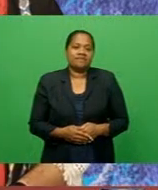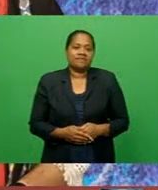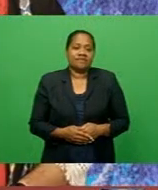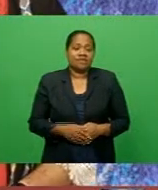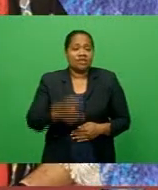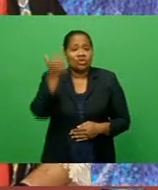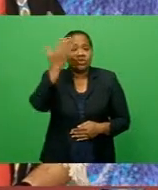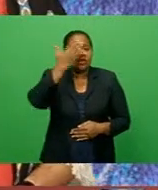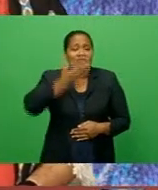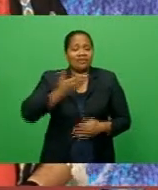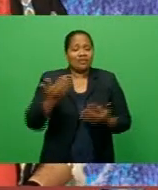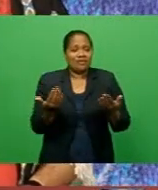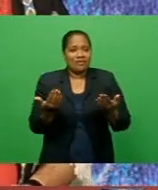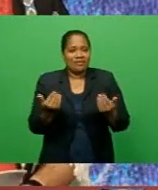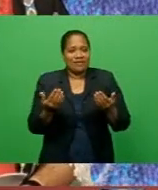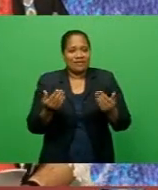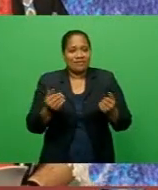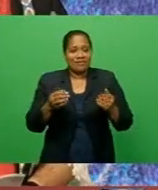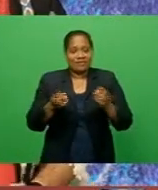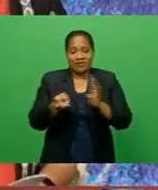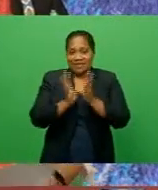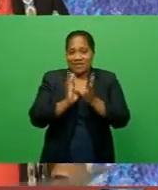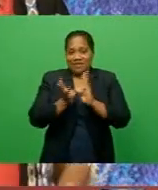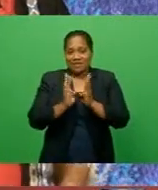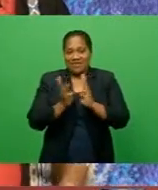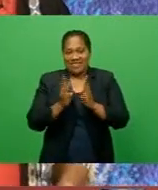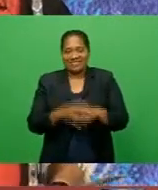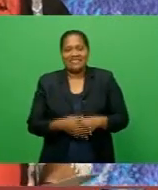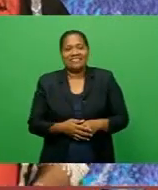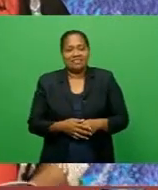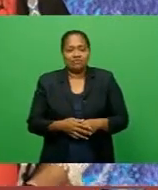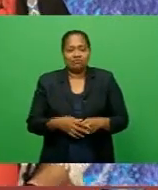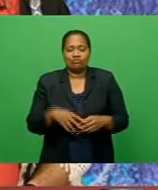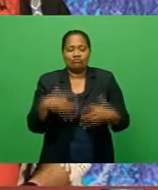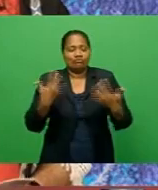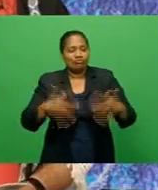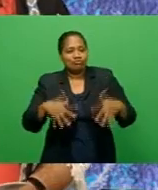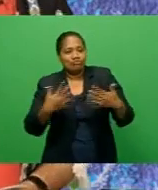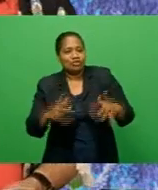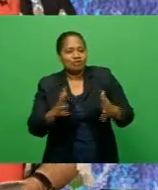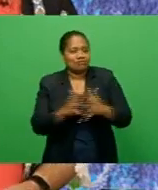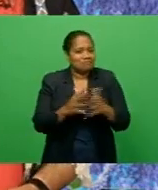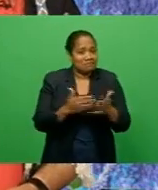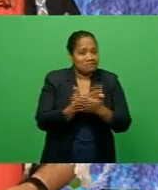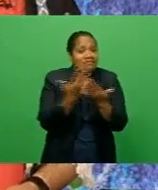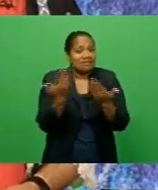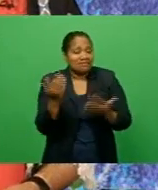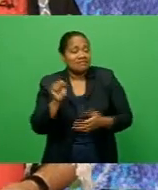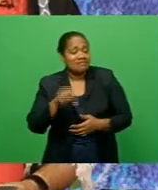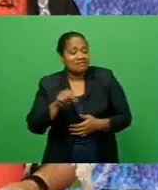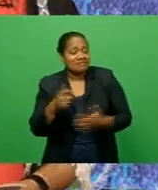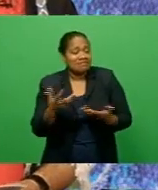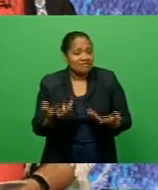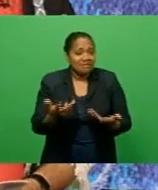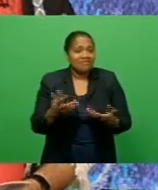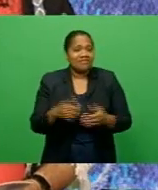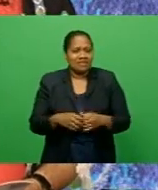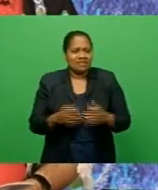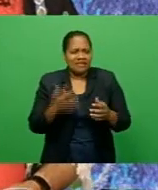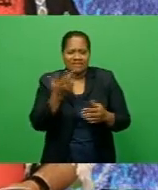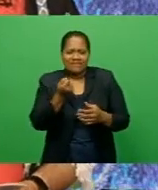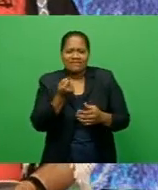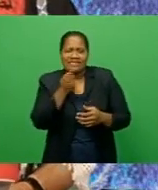Good evening and welcome to the Weather World. It's an amazing Wednesday with, of course, little changes to the weather